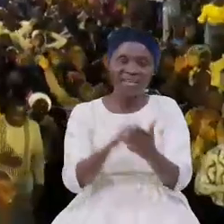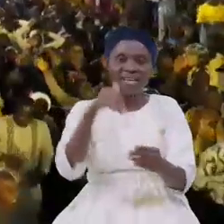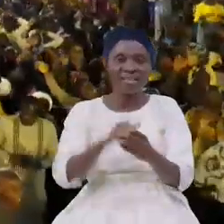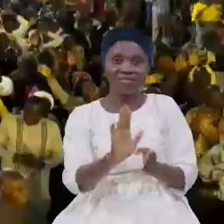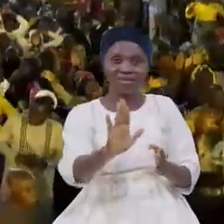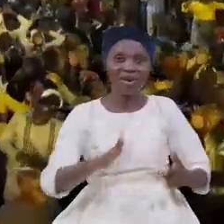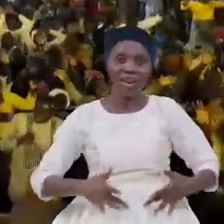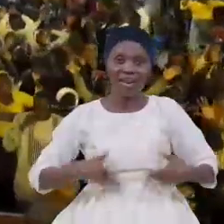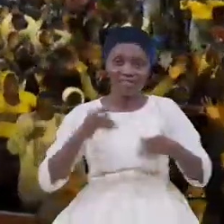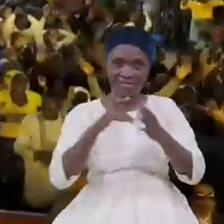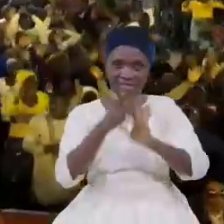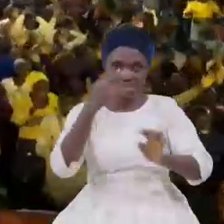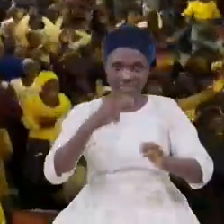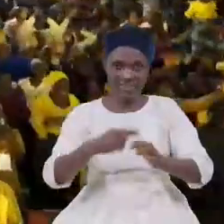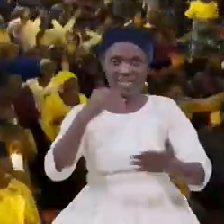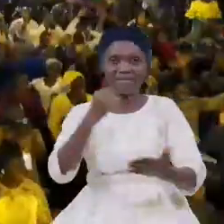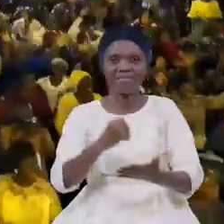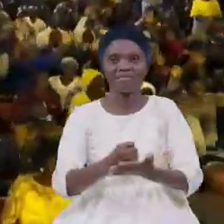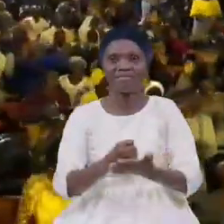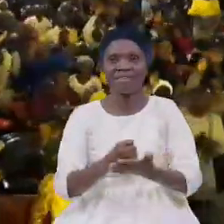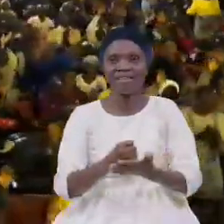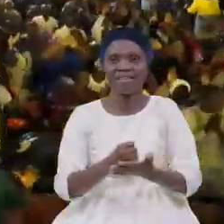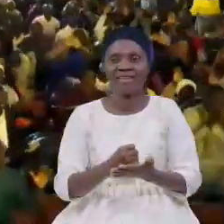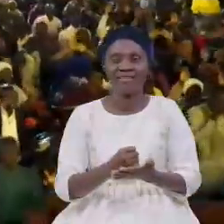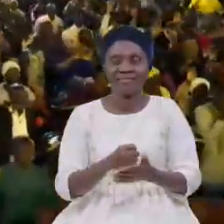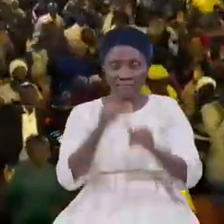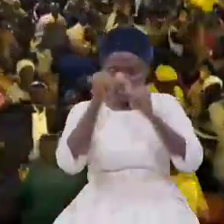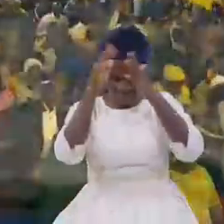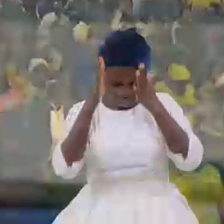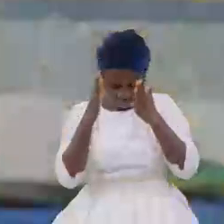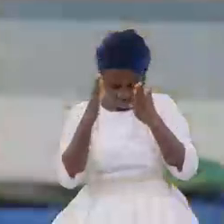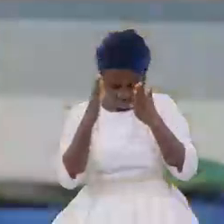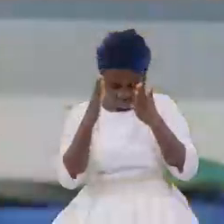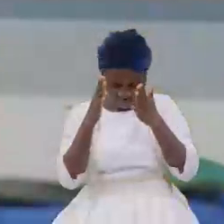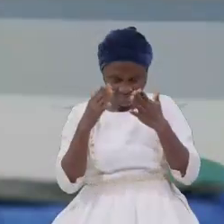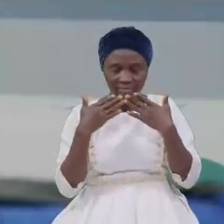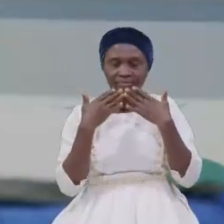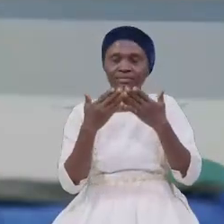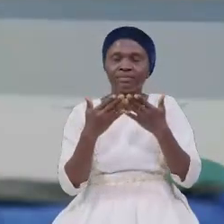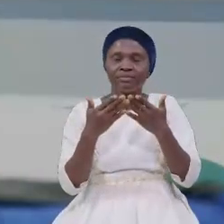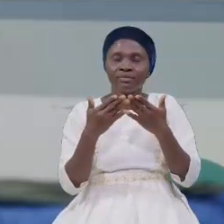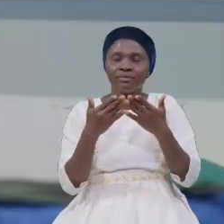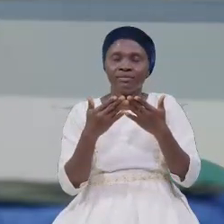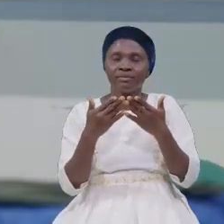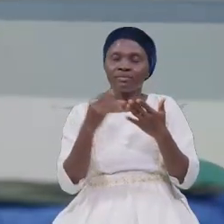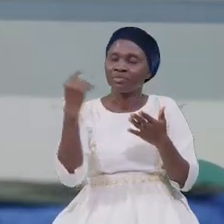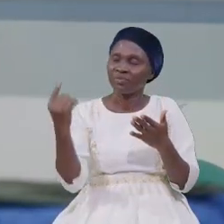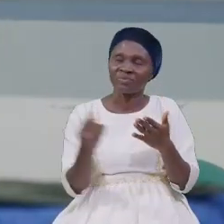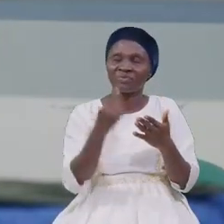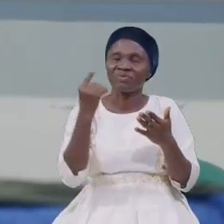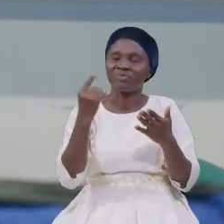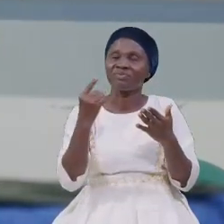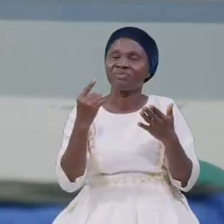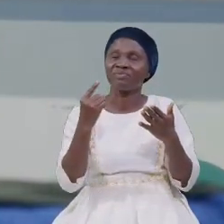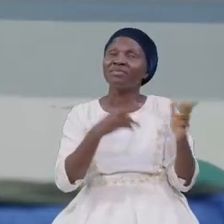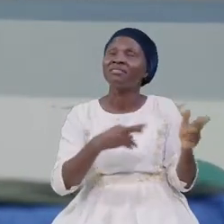Jesus' name. Father, well, thank you. Always ready to bless.